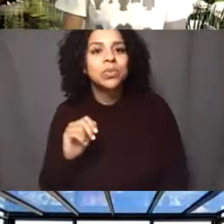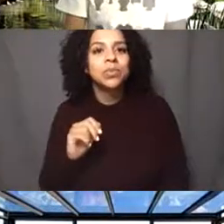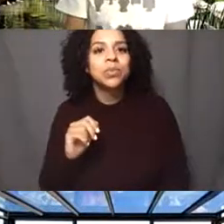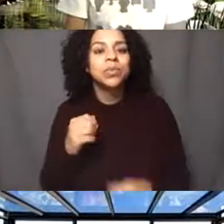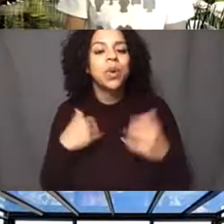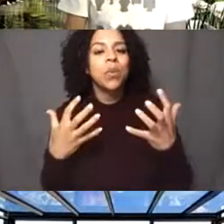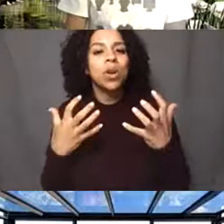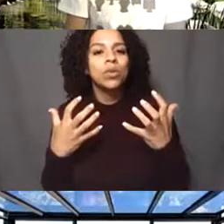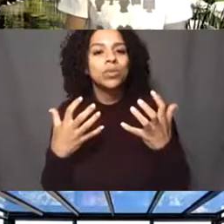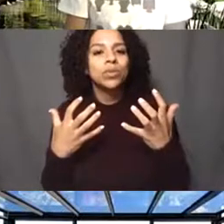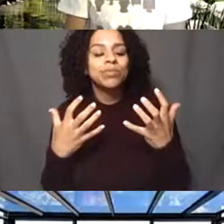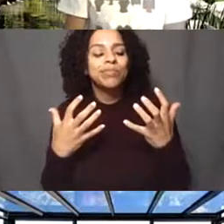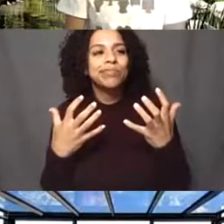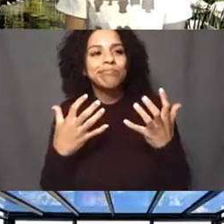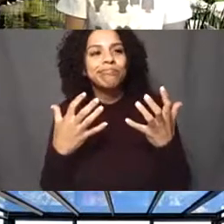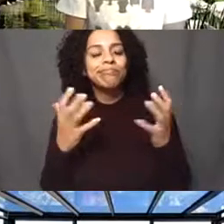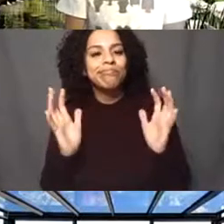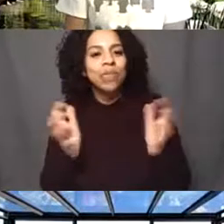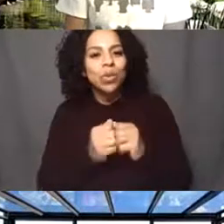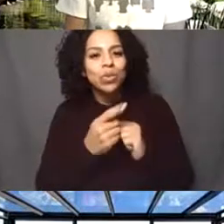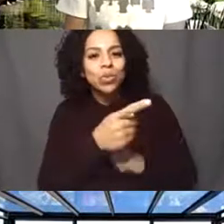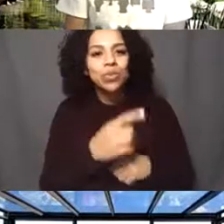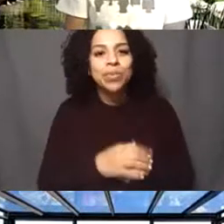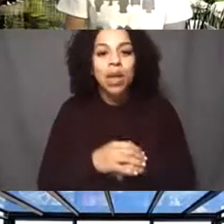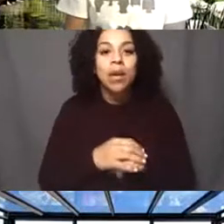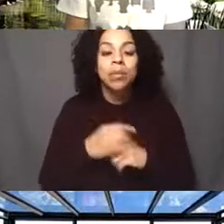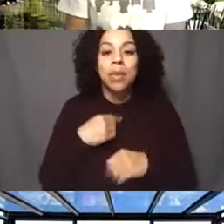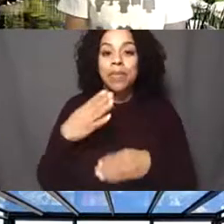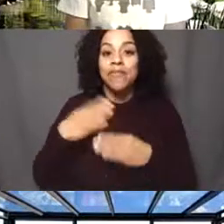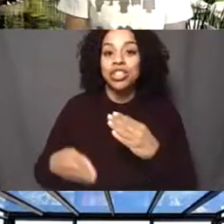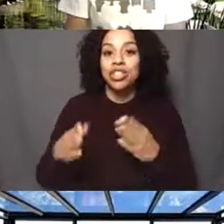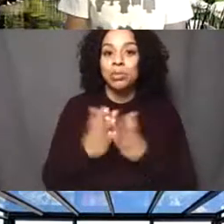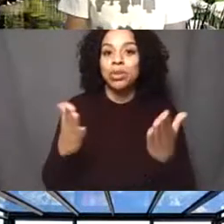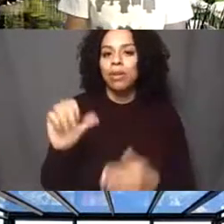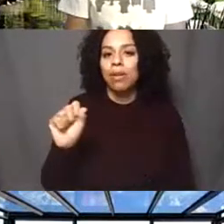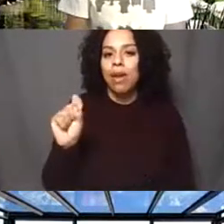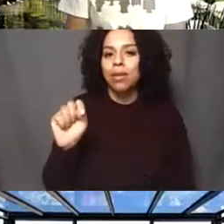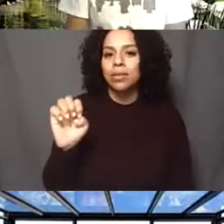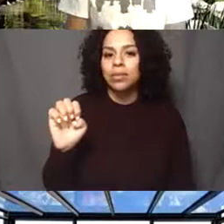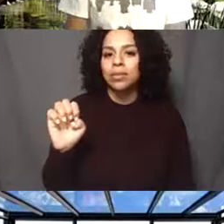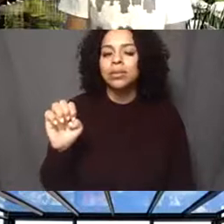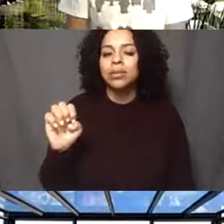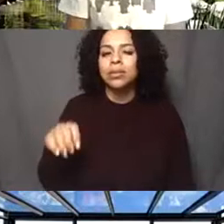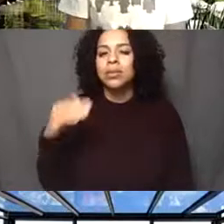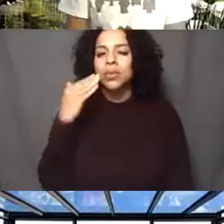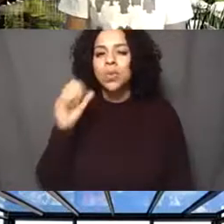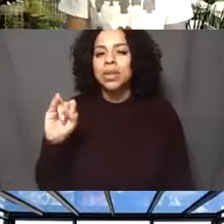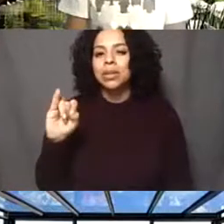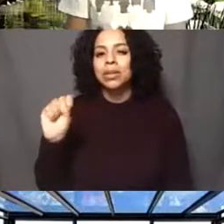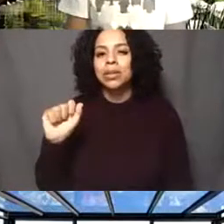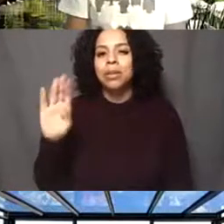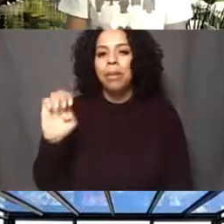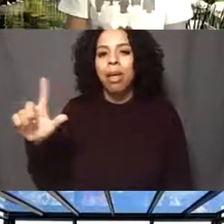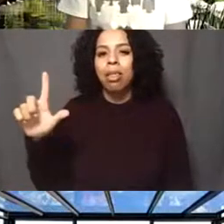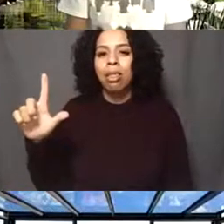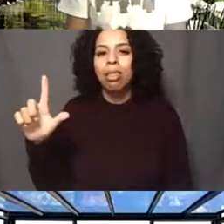get a chance to speak my voice to you, but I'm finishing the book Cast by Isabel Wilkerson. I'm sure you're familiar with that, because I heard you use the word